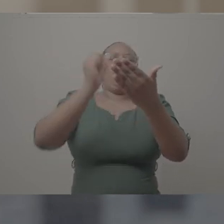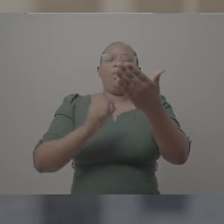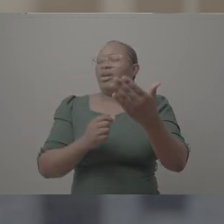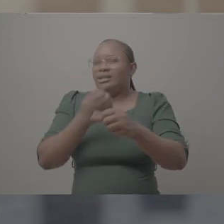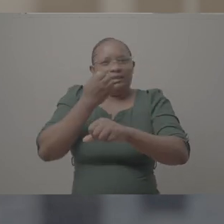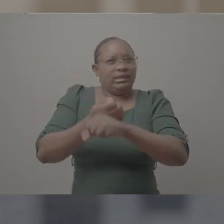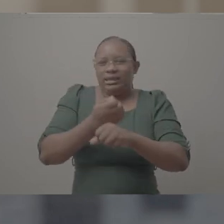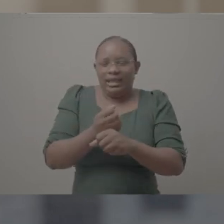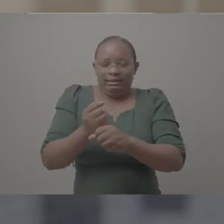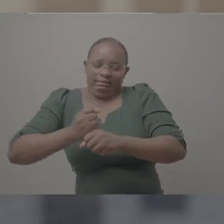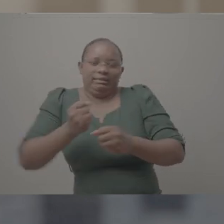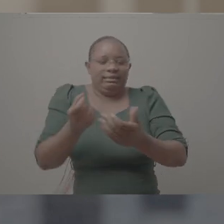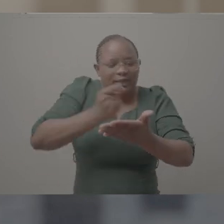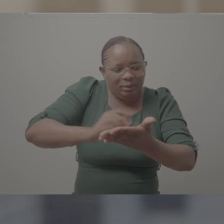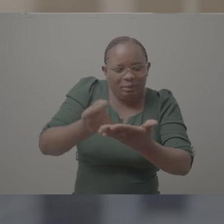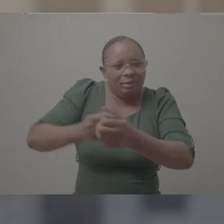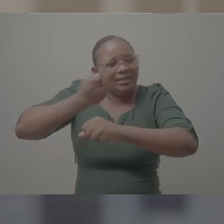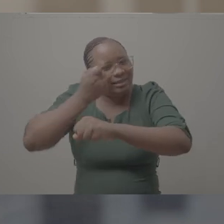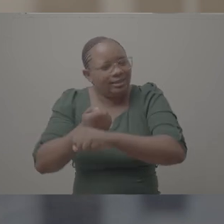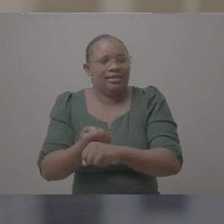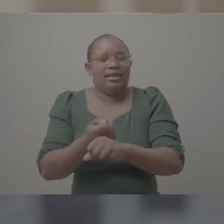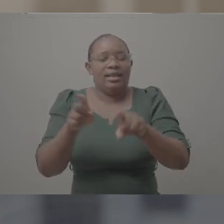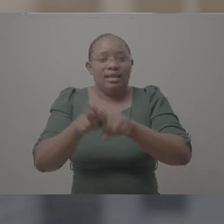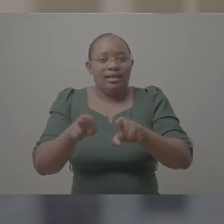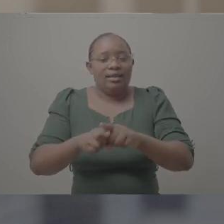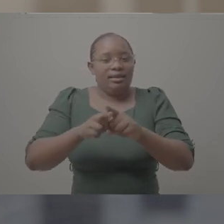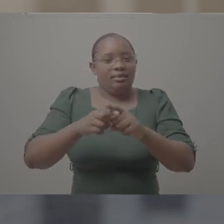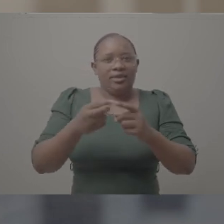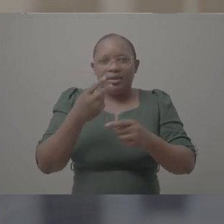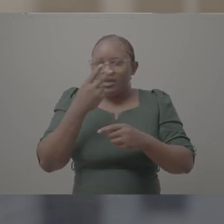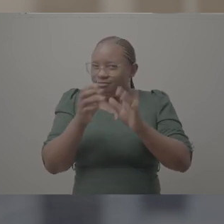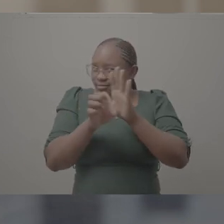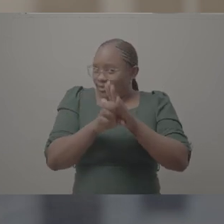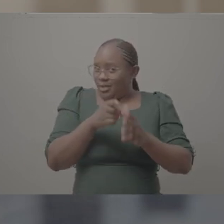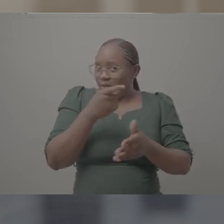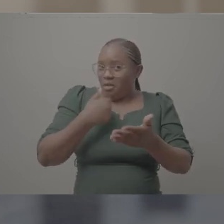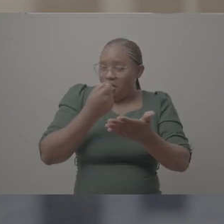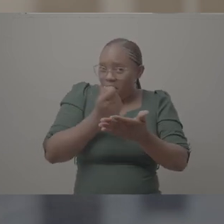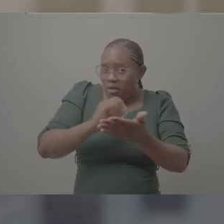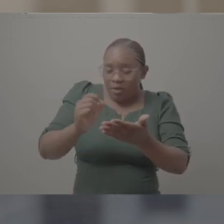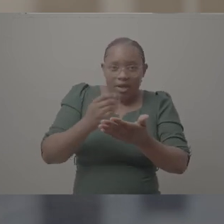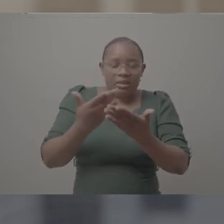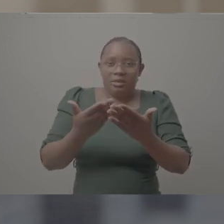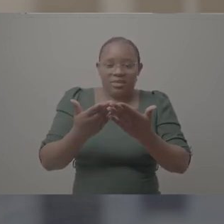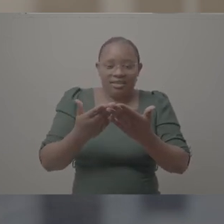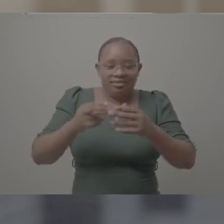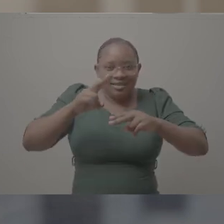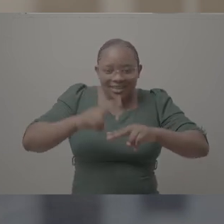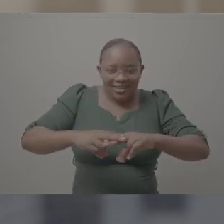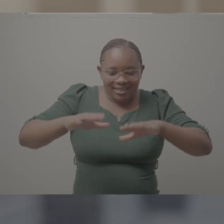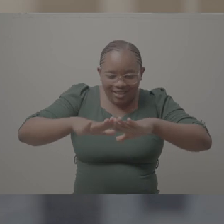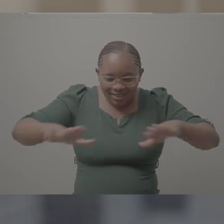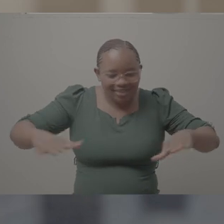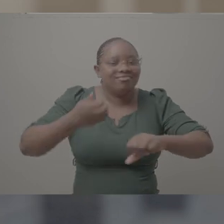could be very bad because some of us were like, when we were writing tests, we could put our papers on our laps, that's